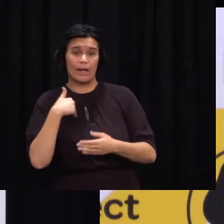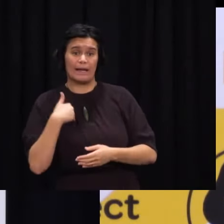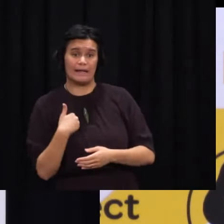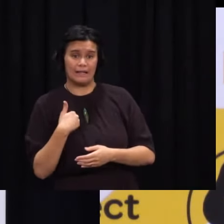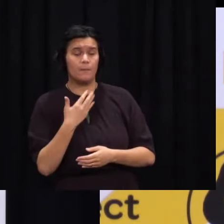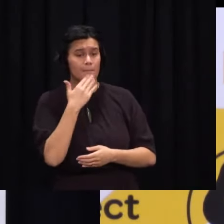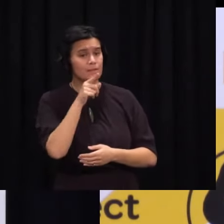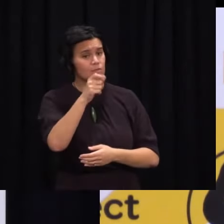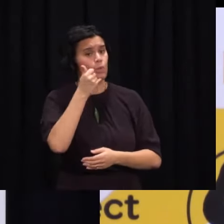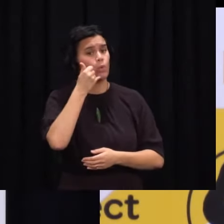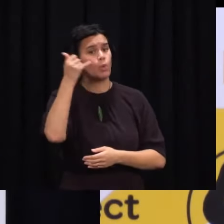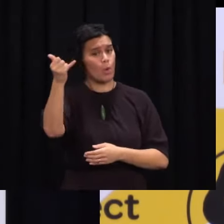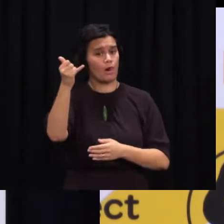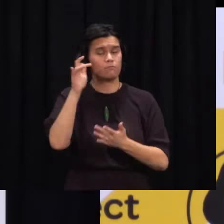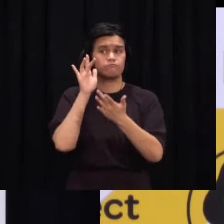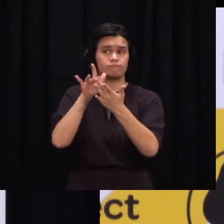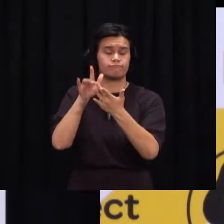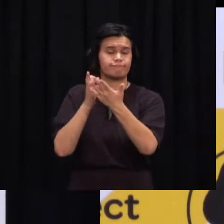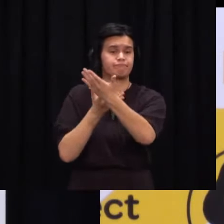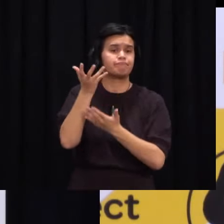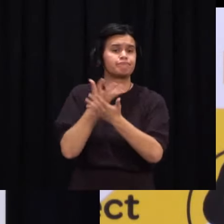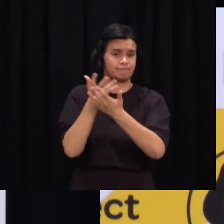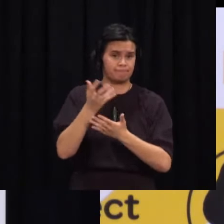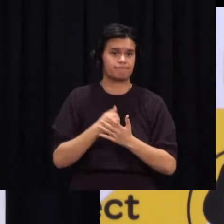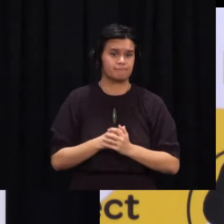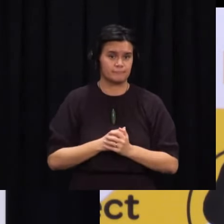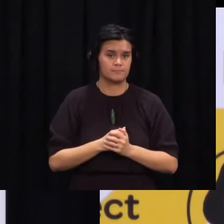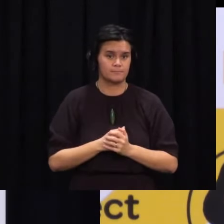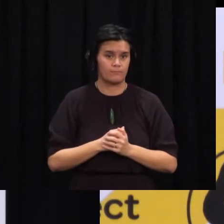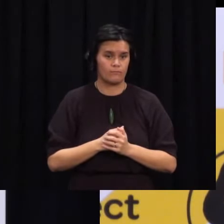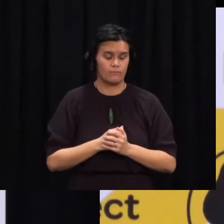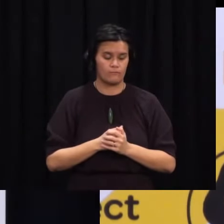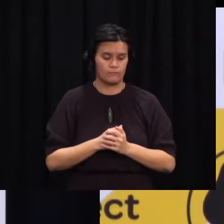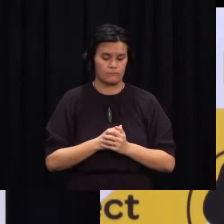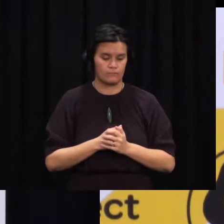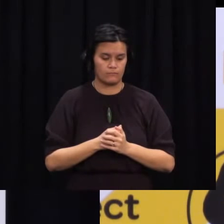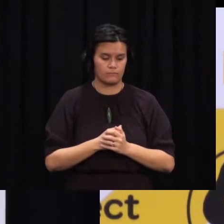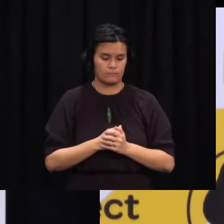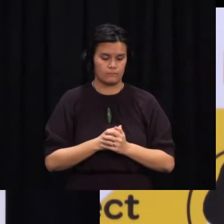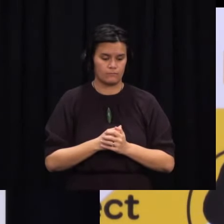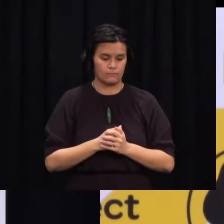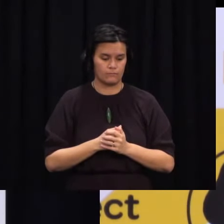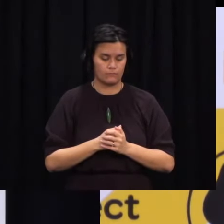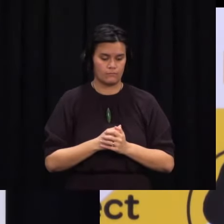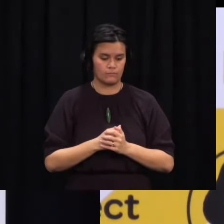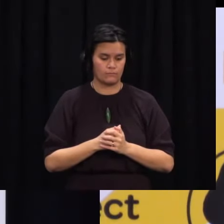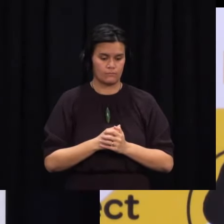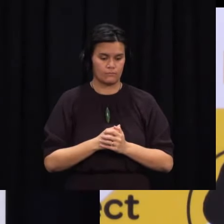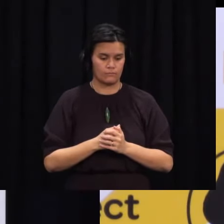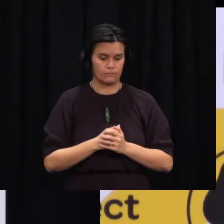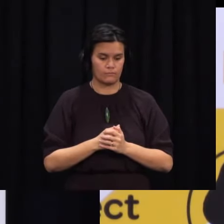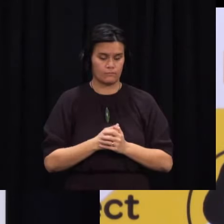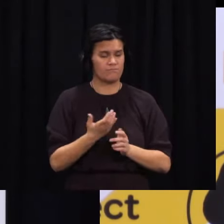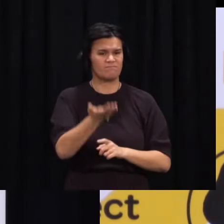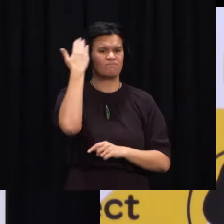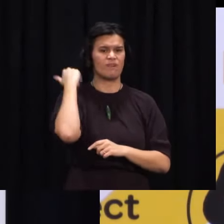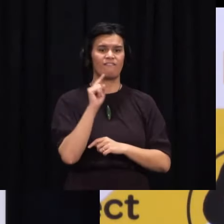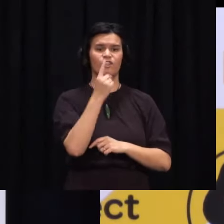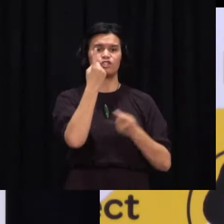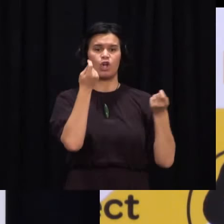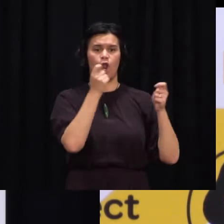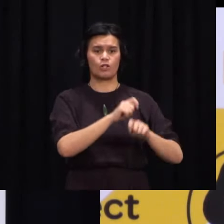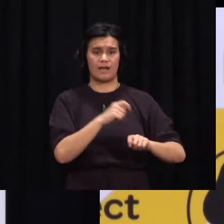those services. You will have already seen that we made a move that is a big step change from our original lockdowns around the way we're